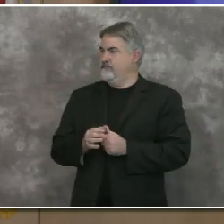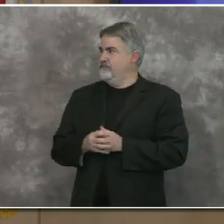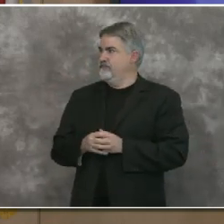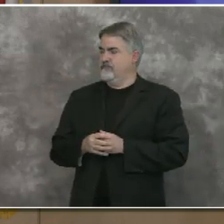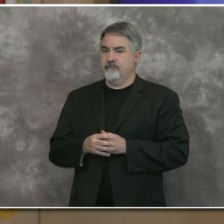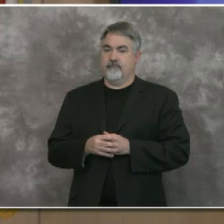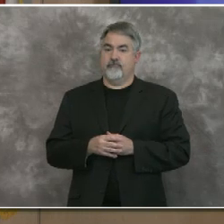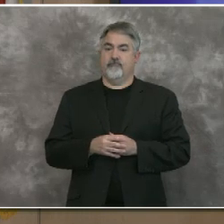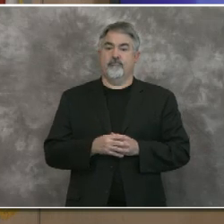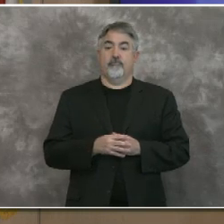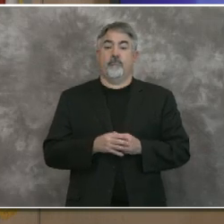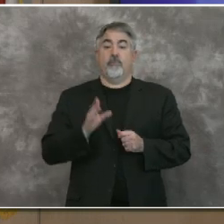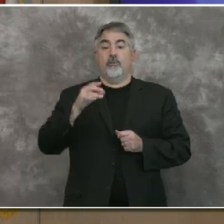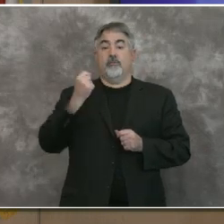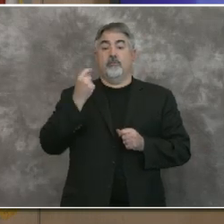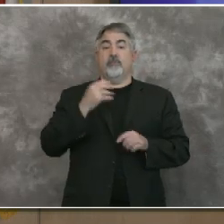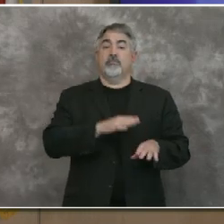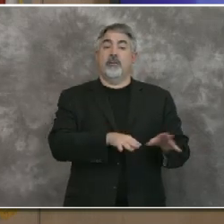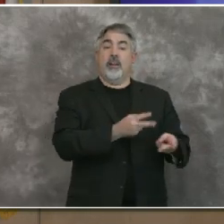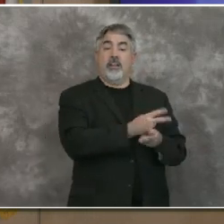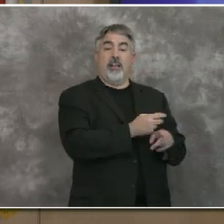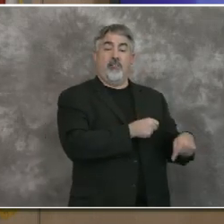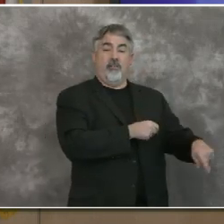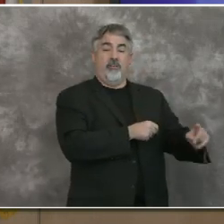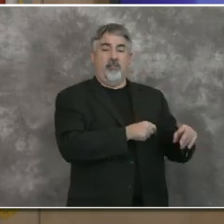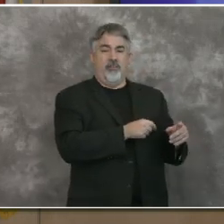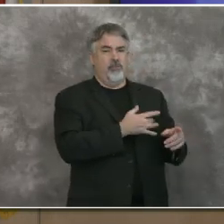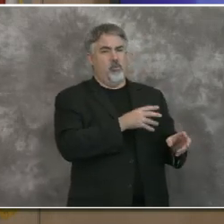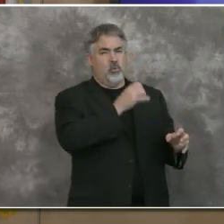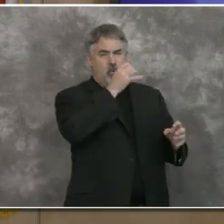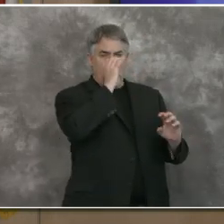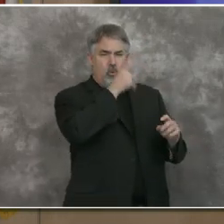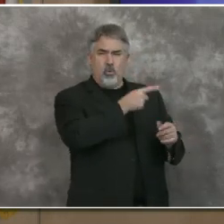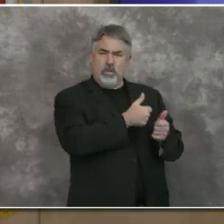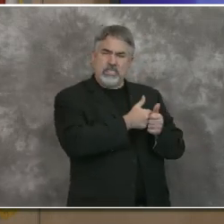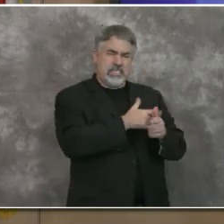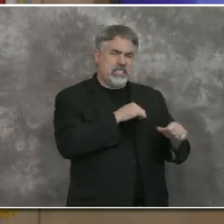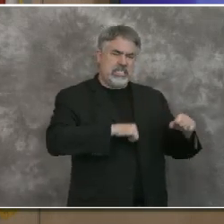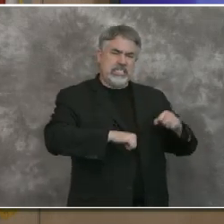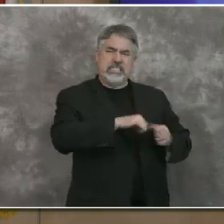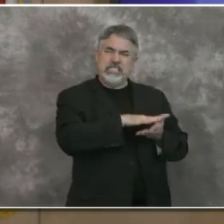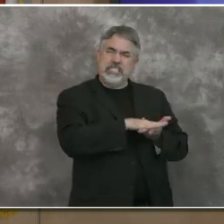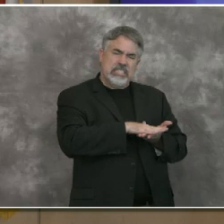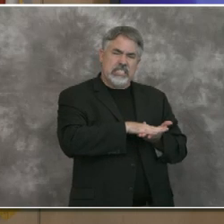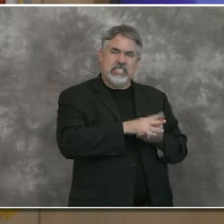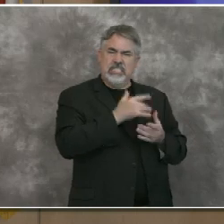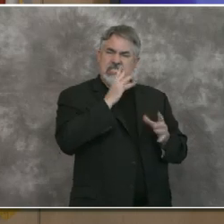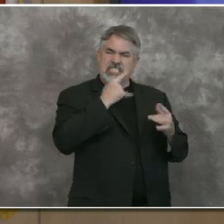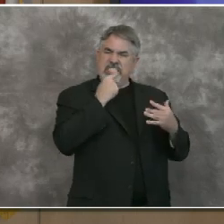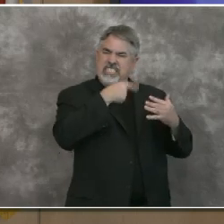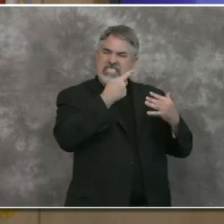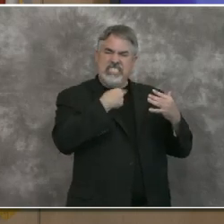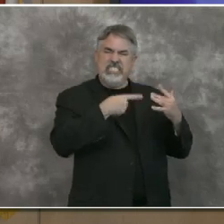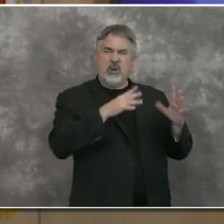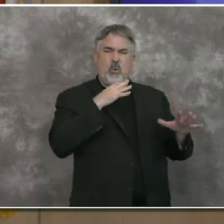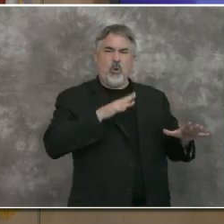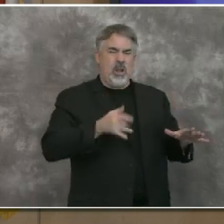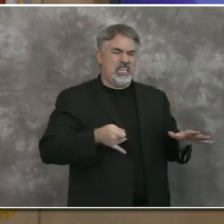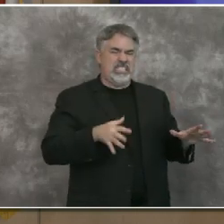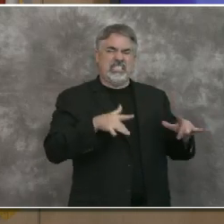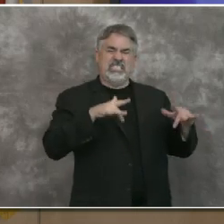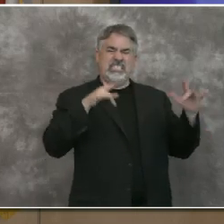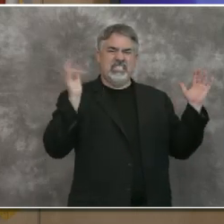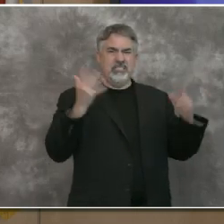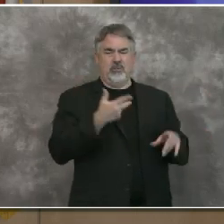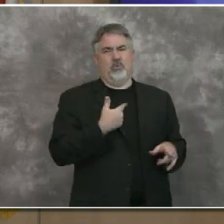do. Those childcare facilities operate under strict guidelines. They operate under very strict hygiene standards. They operate under very